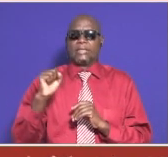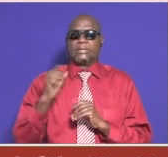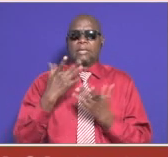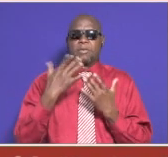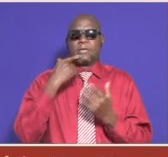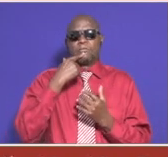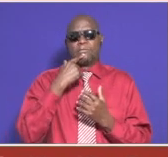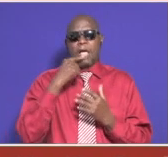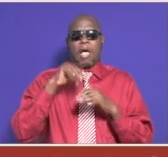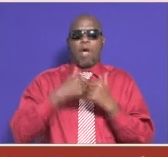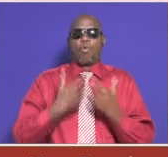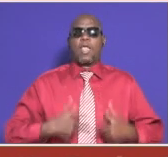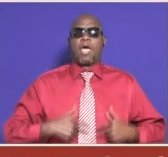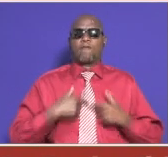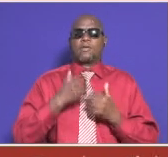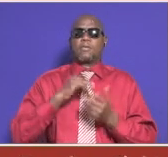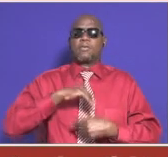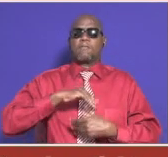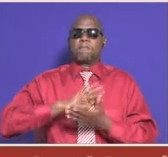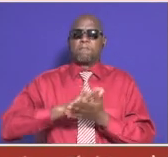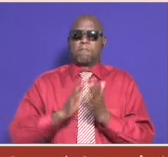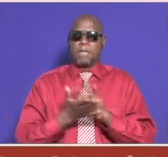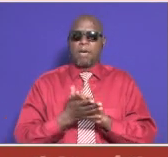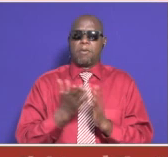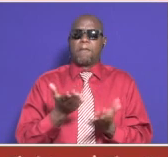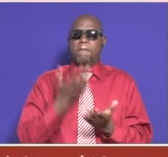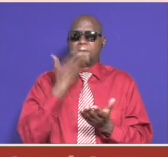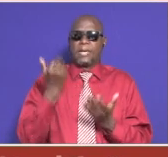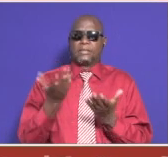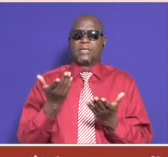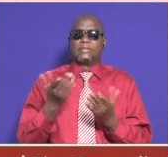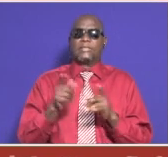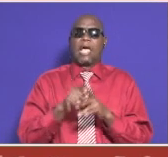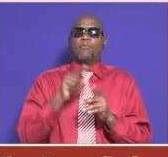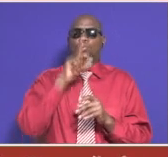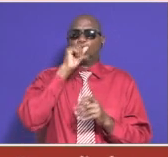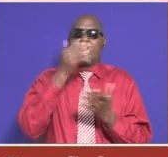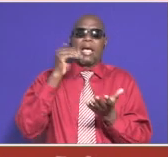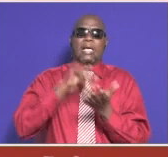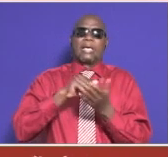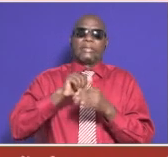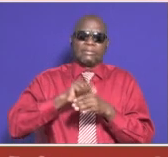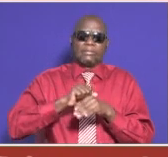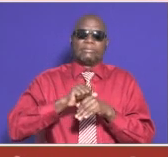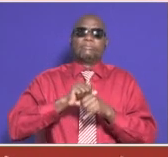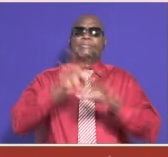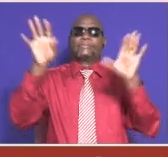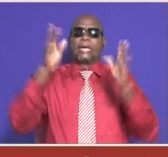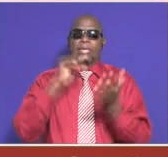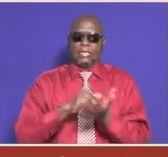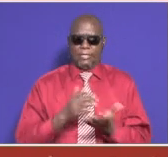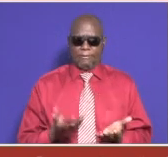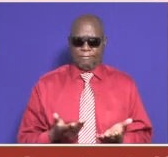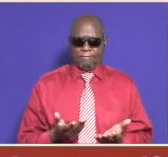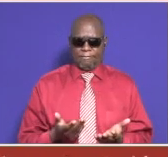how he's going to make the lives of Kenyans better, had the audacity to fire off another tweet on material that was presented before this House. Mr.